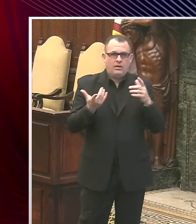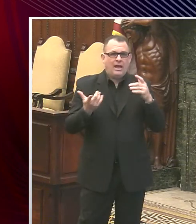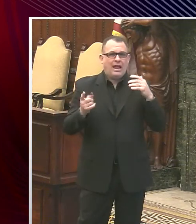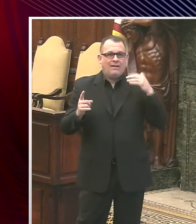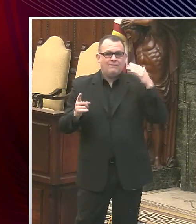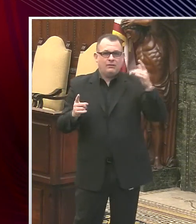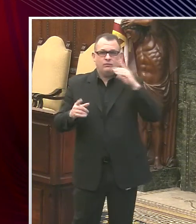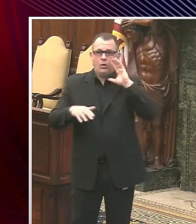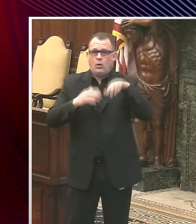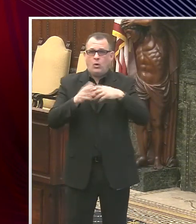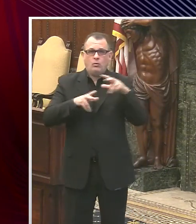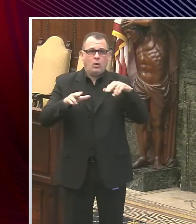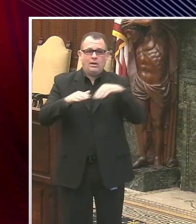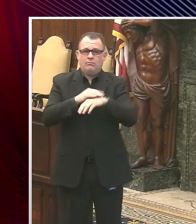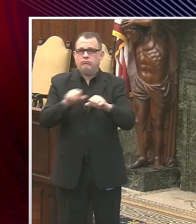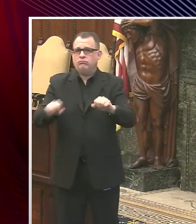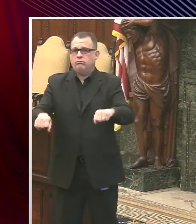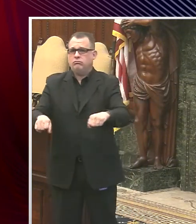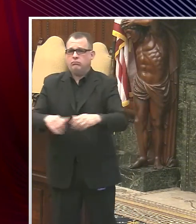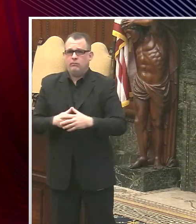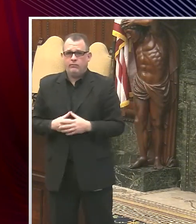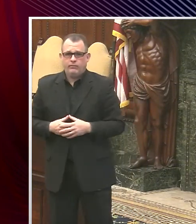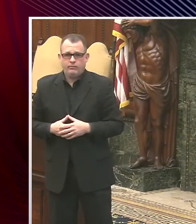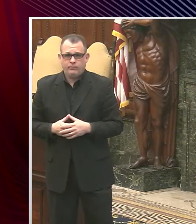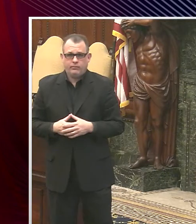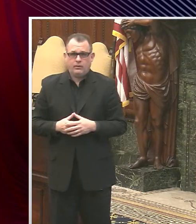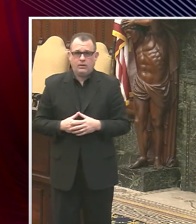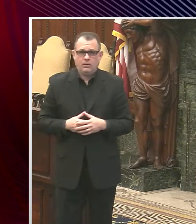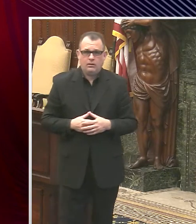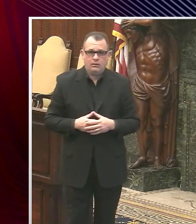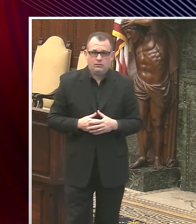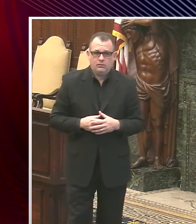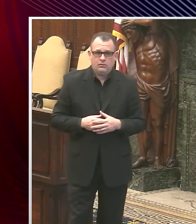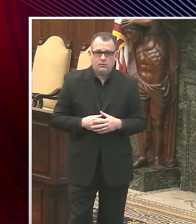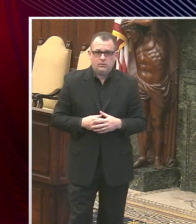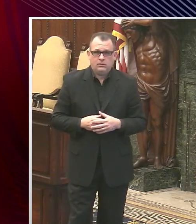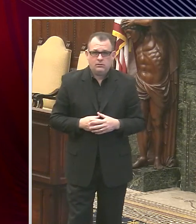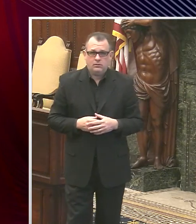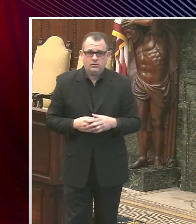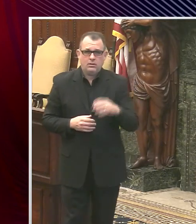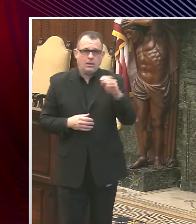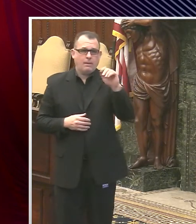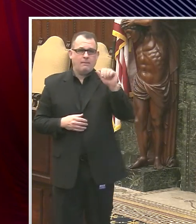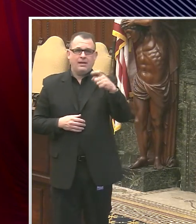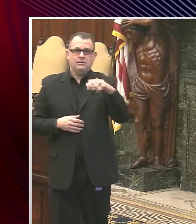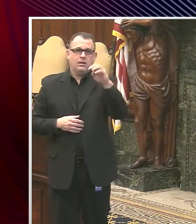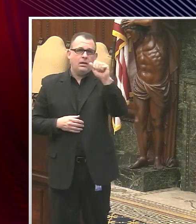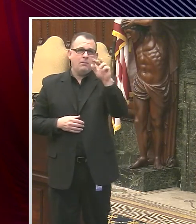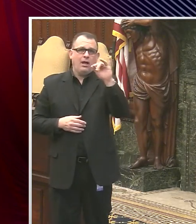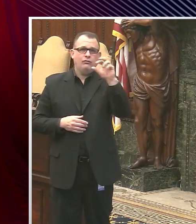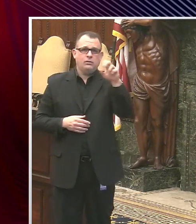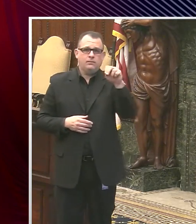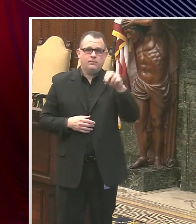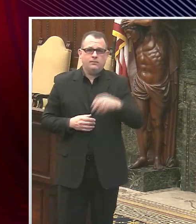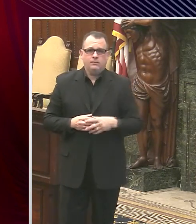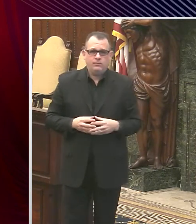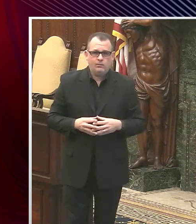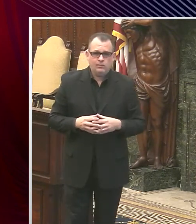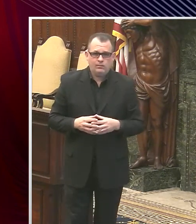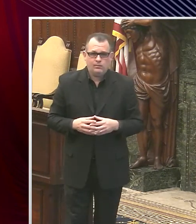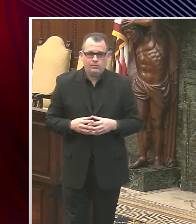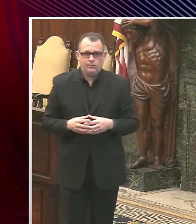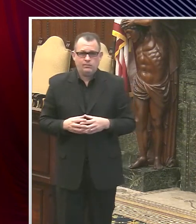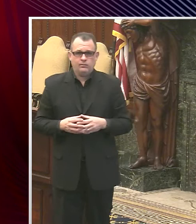Great, thank you, David. We're going to go to Max Marin of Billy Penn. Hi, questions for Dr. Farley.